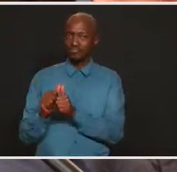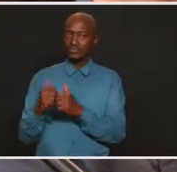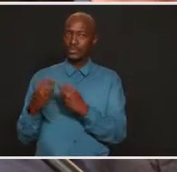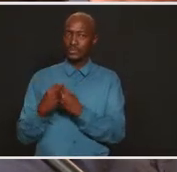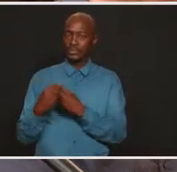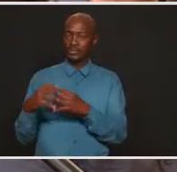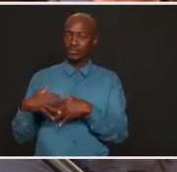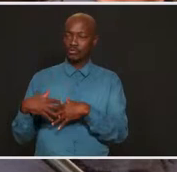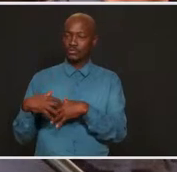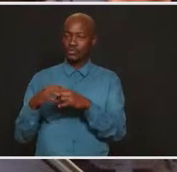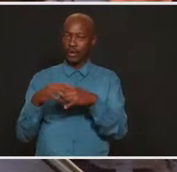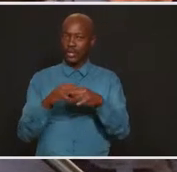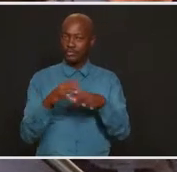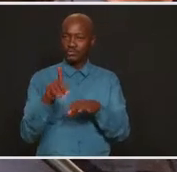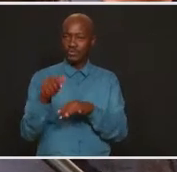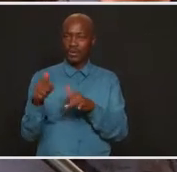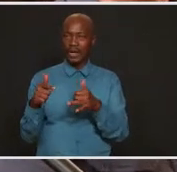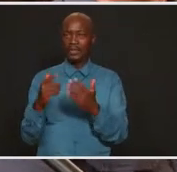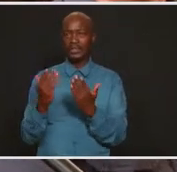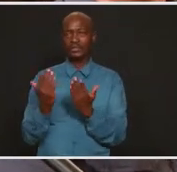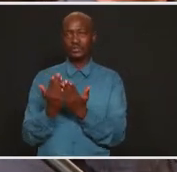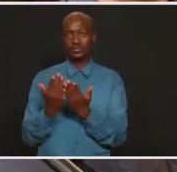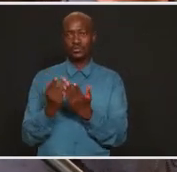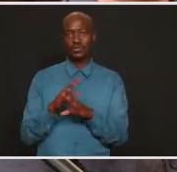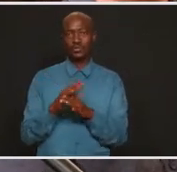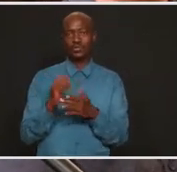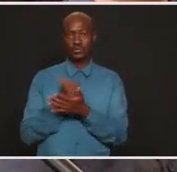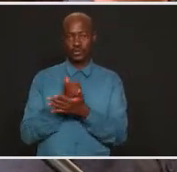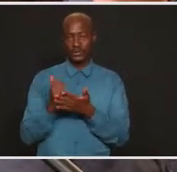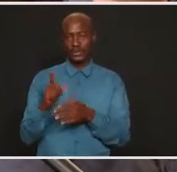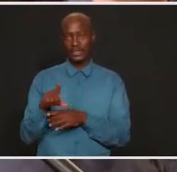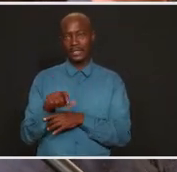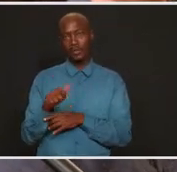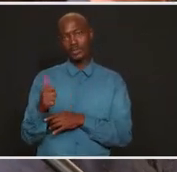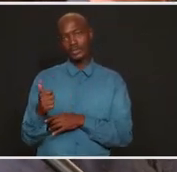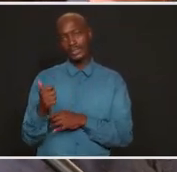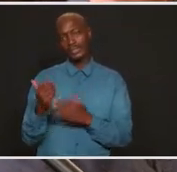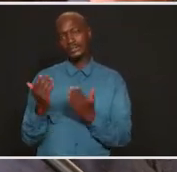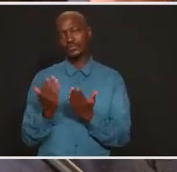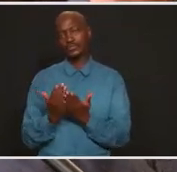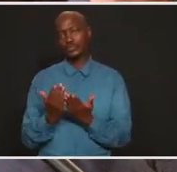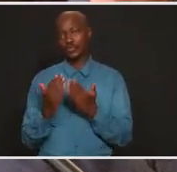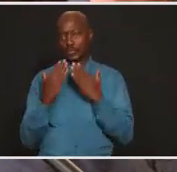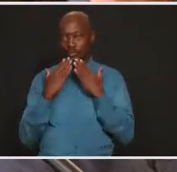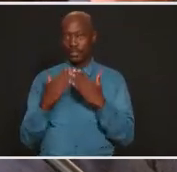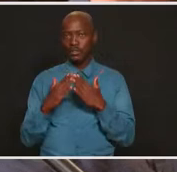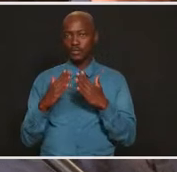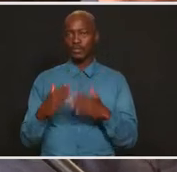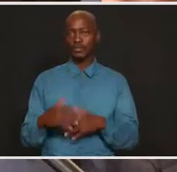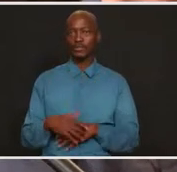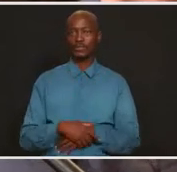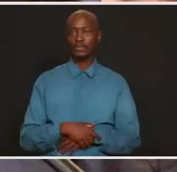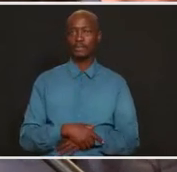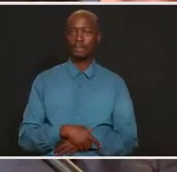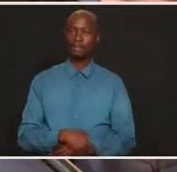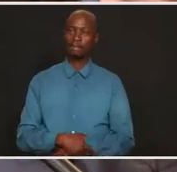to make it possible to register their alternative thank you